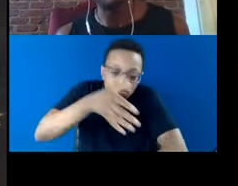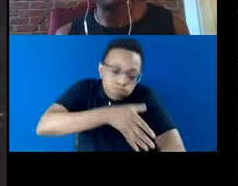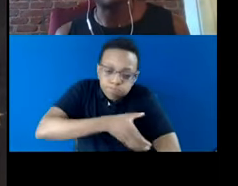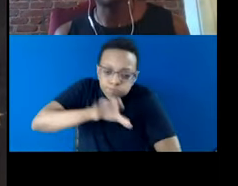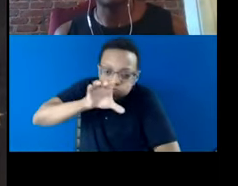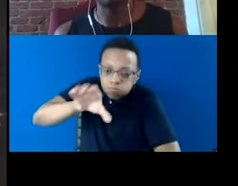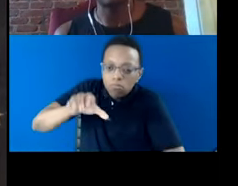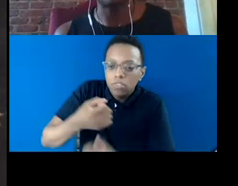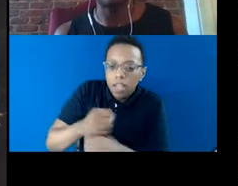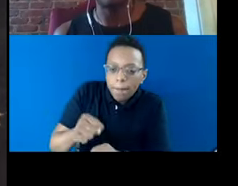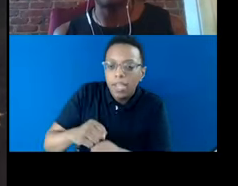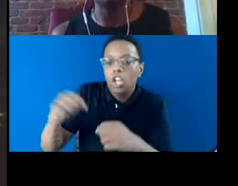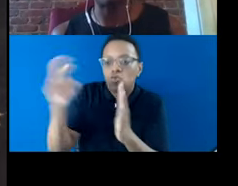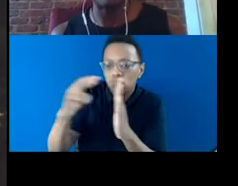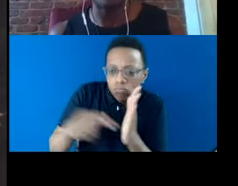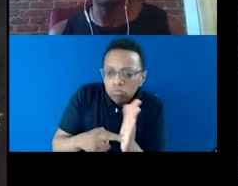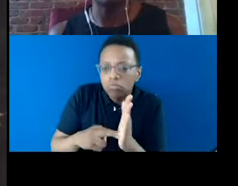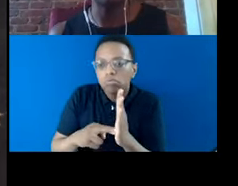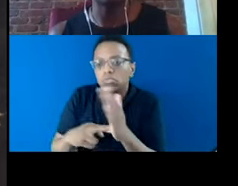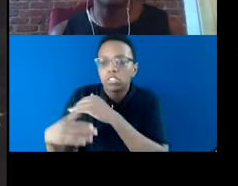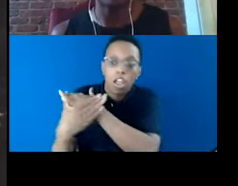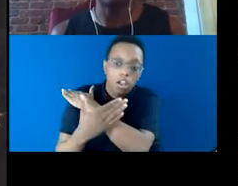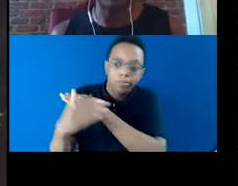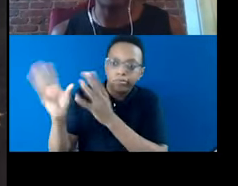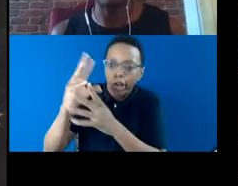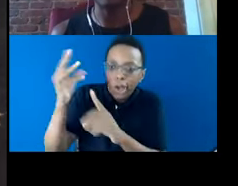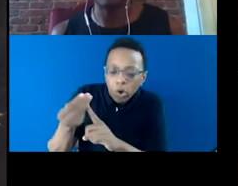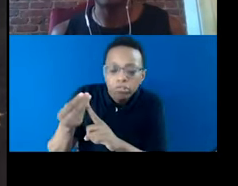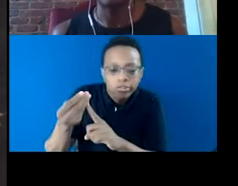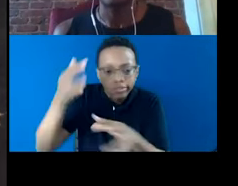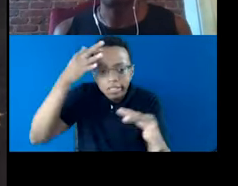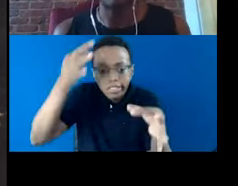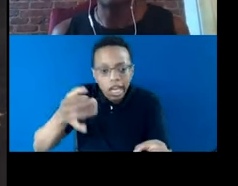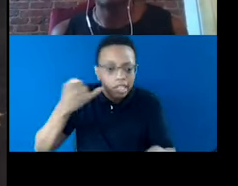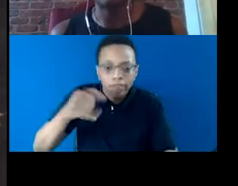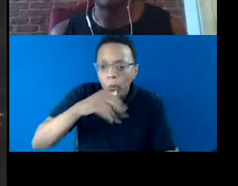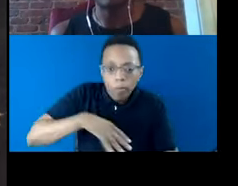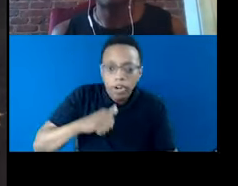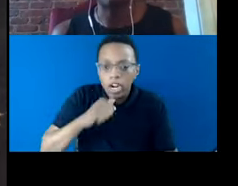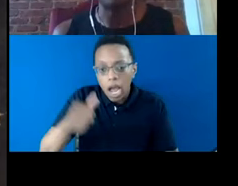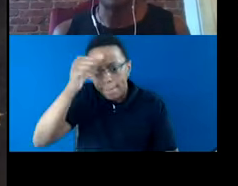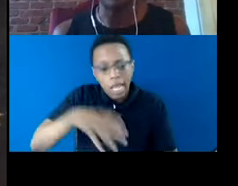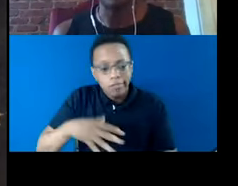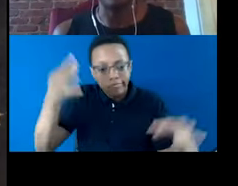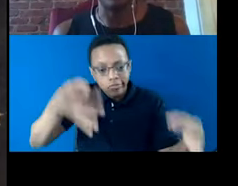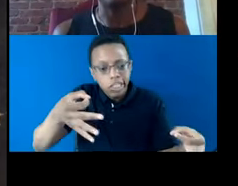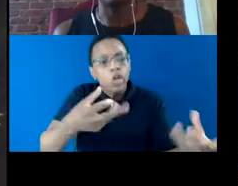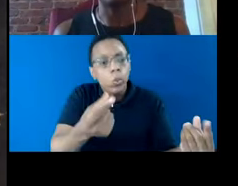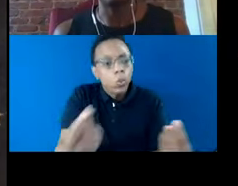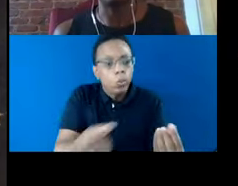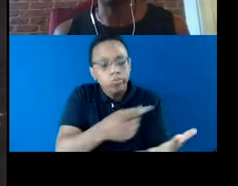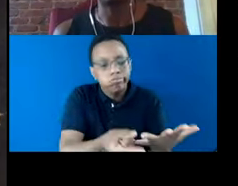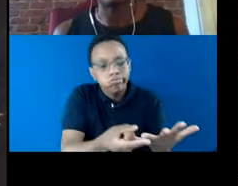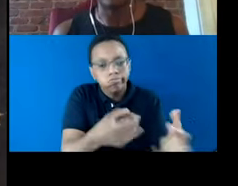culture and to determine what all women and people who are not men do. But I also want to name that patriarchy